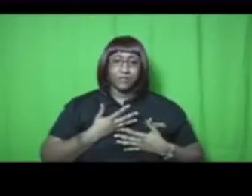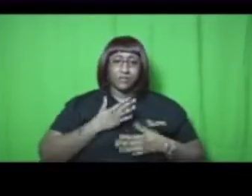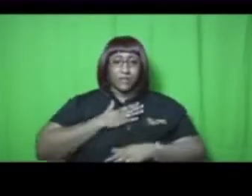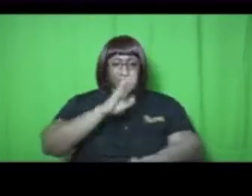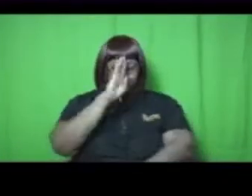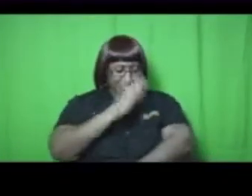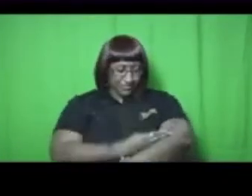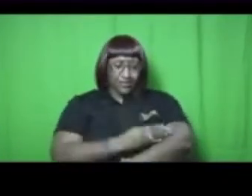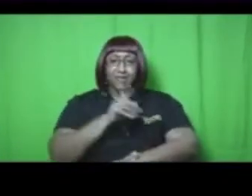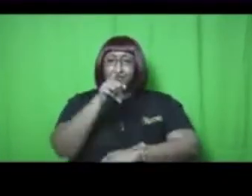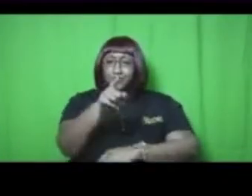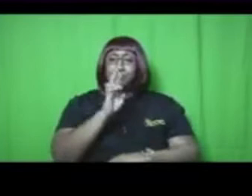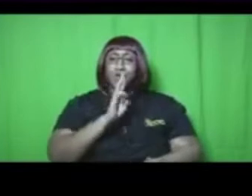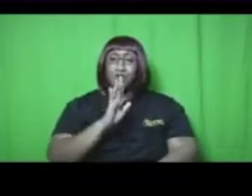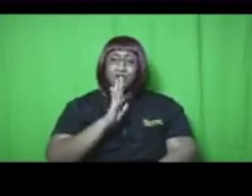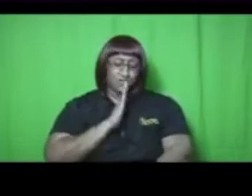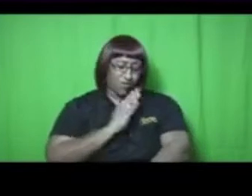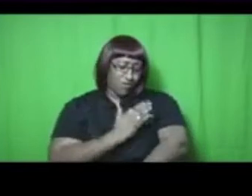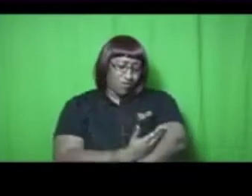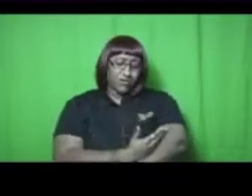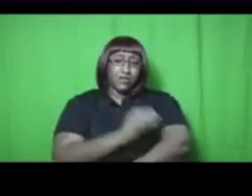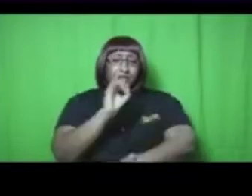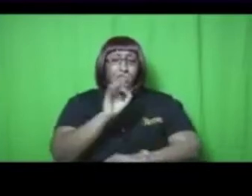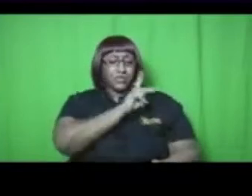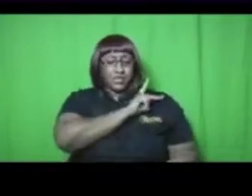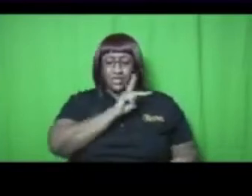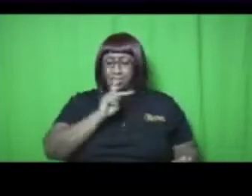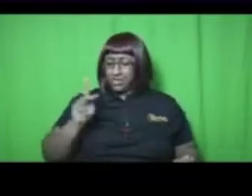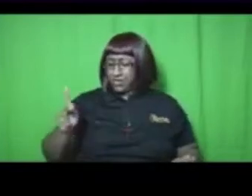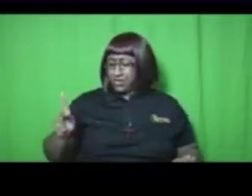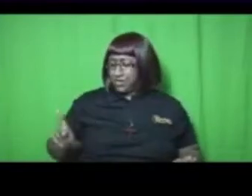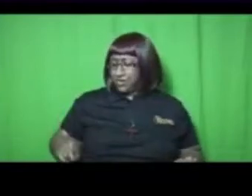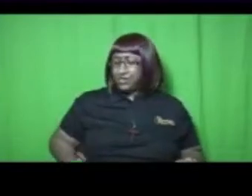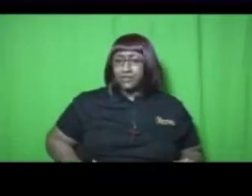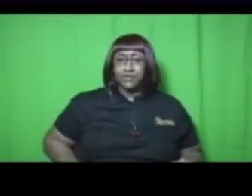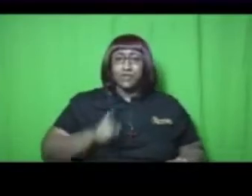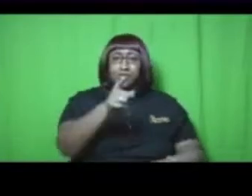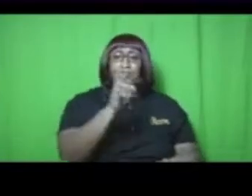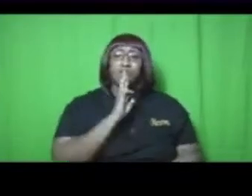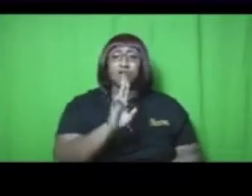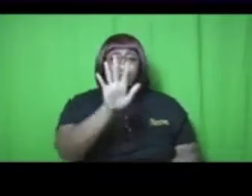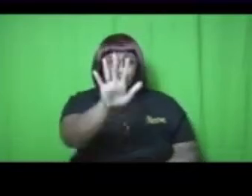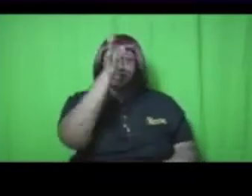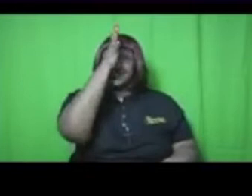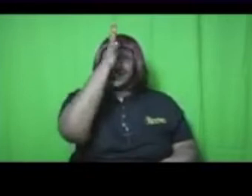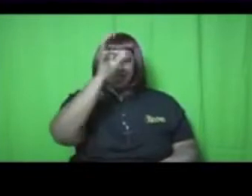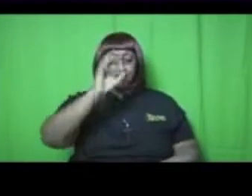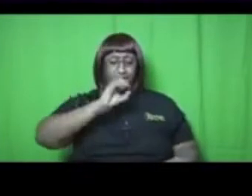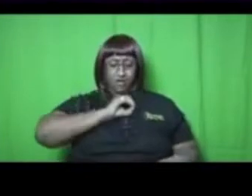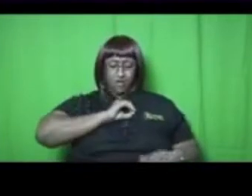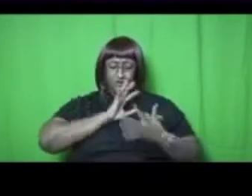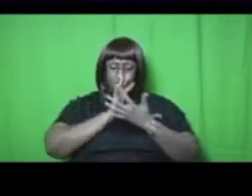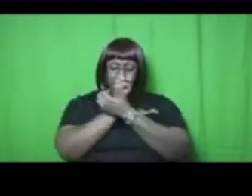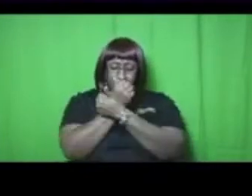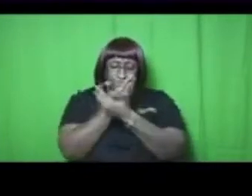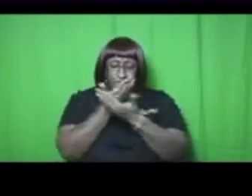God. You are a daughter of royalty. You're a king. You're a priest. Your daddy owns the cattle of a